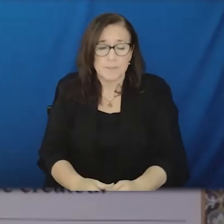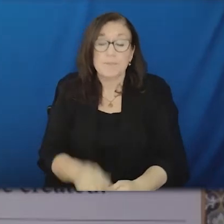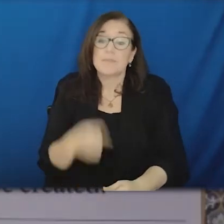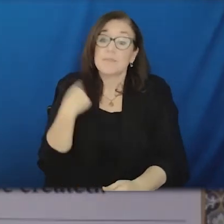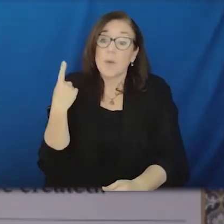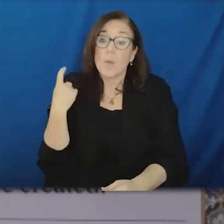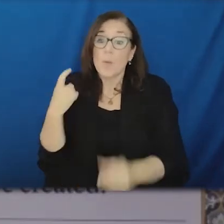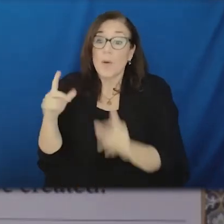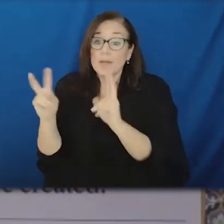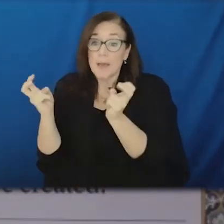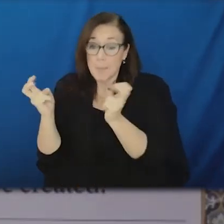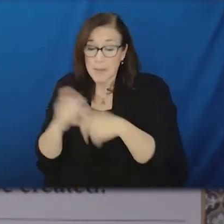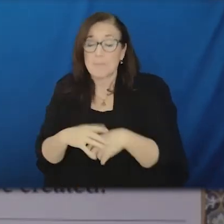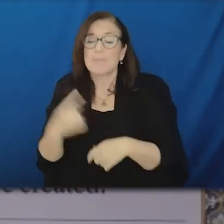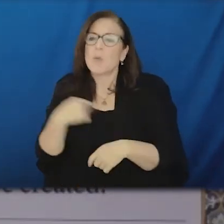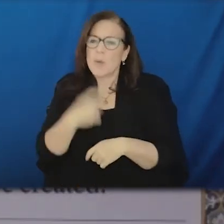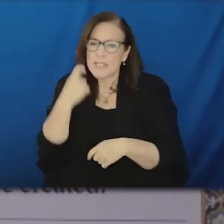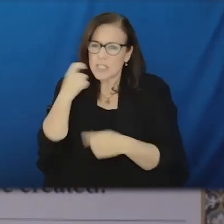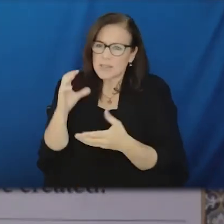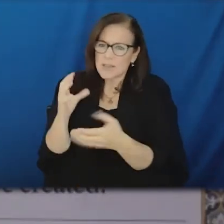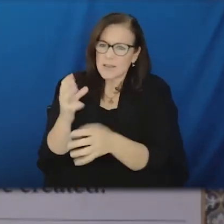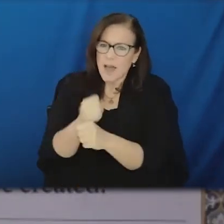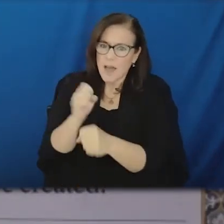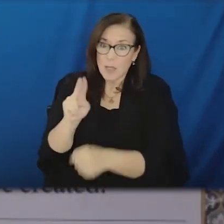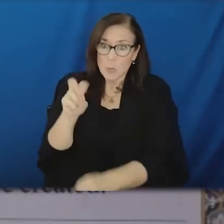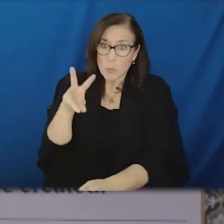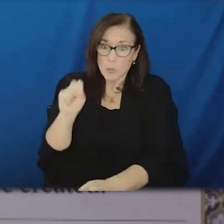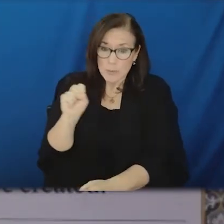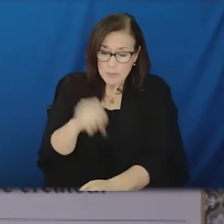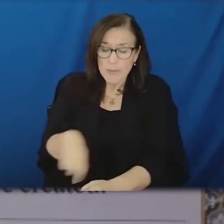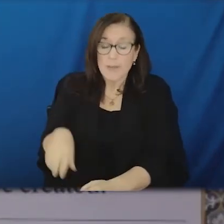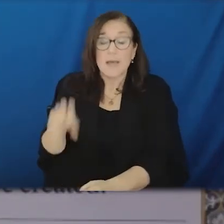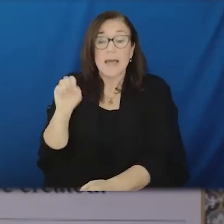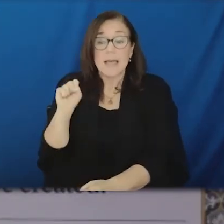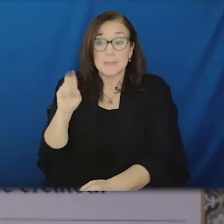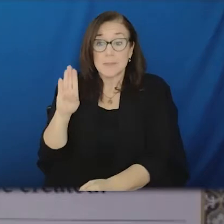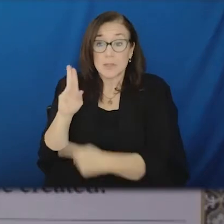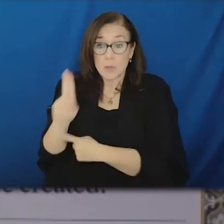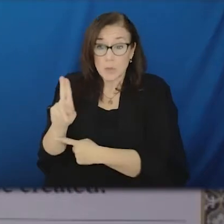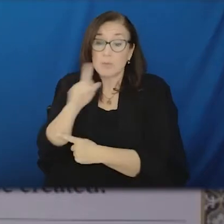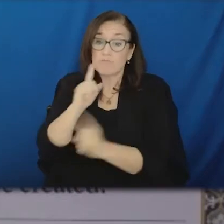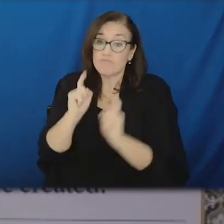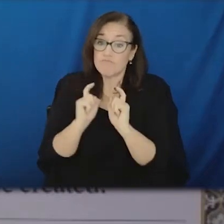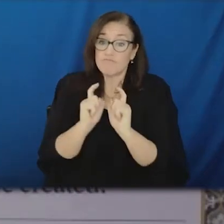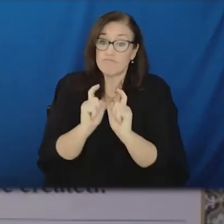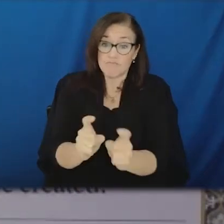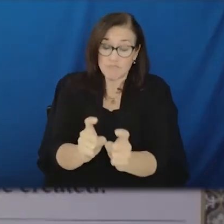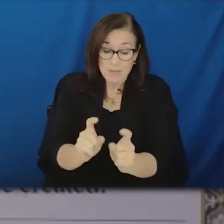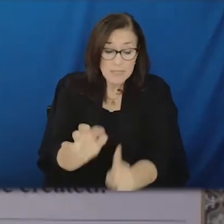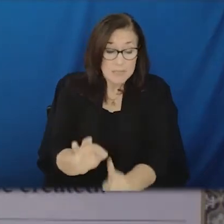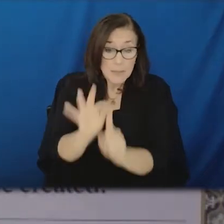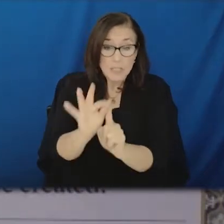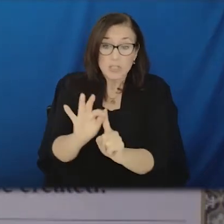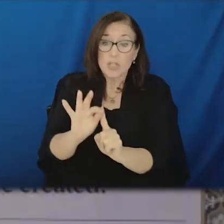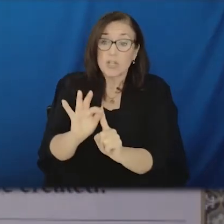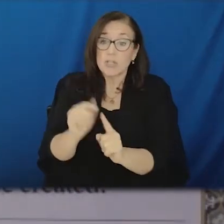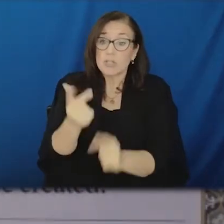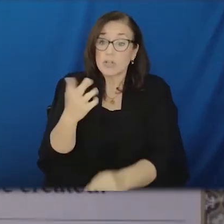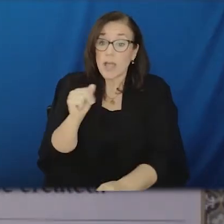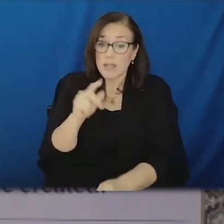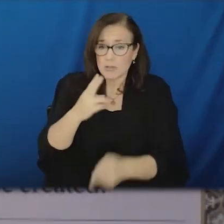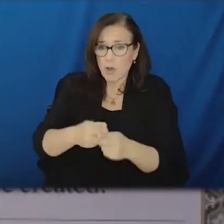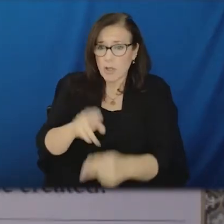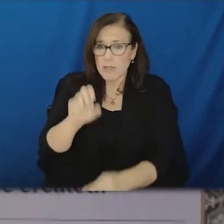let the board know that we recently received news that Santa Barbara Unified has been awarded a specialized secondary grant, also known as